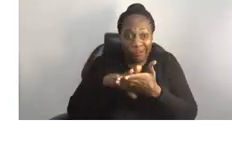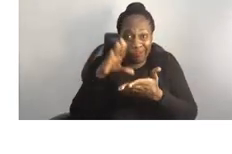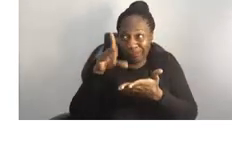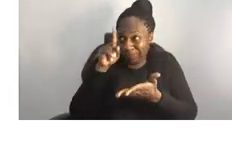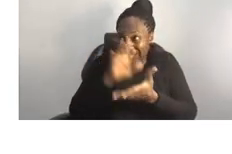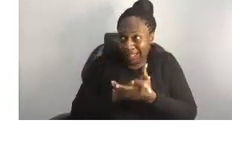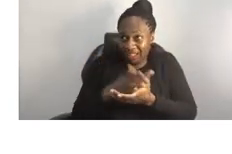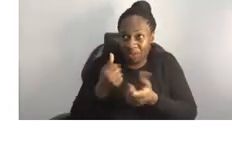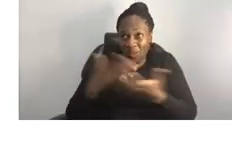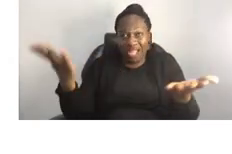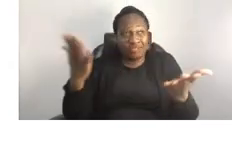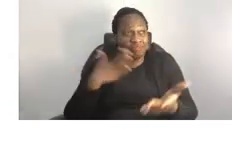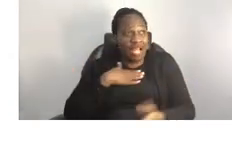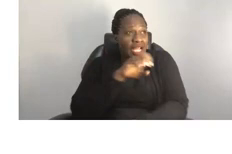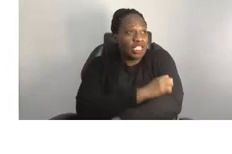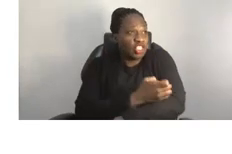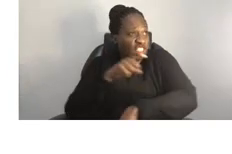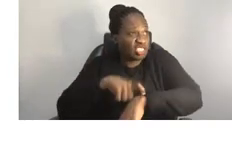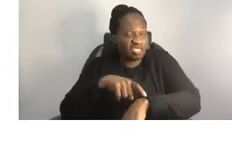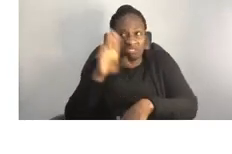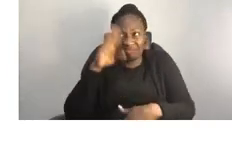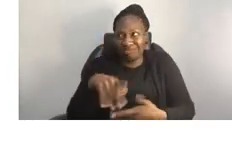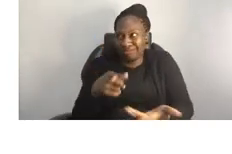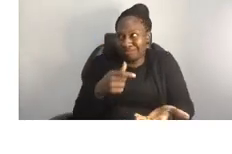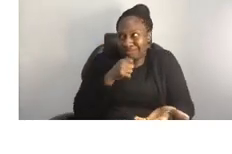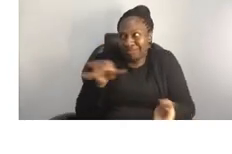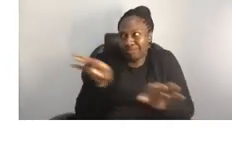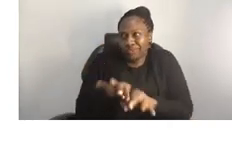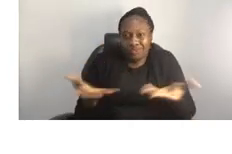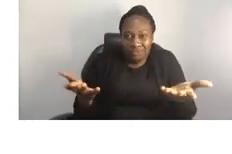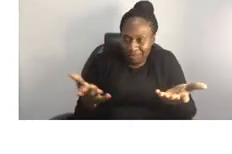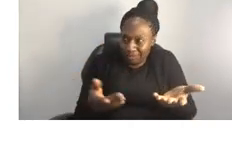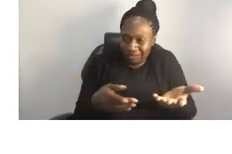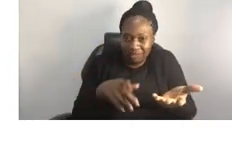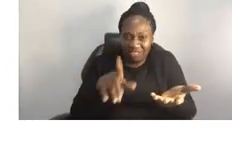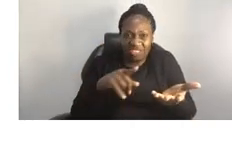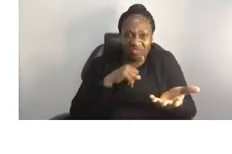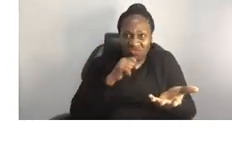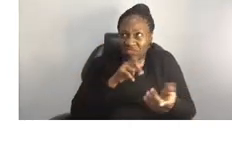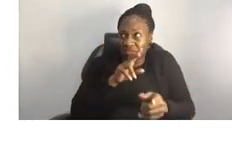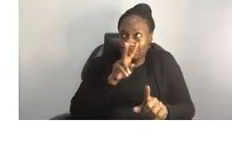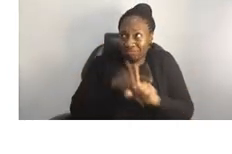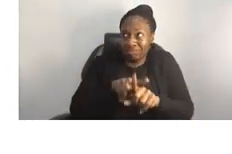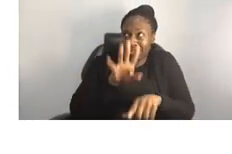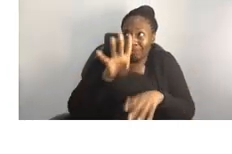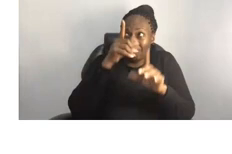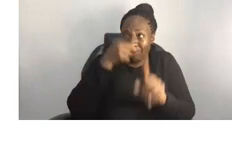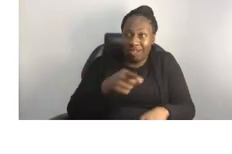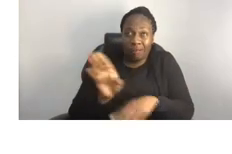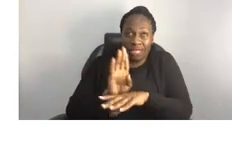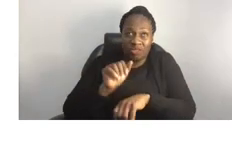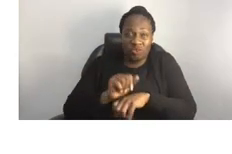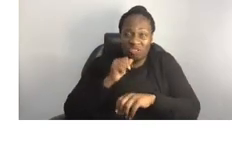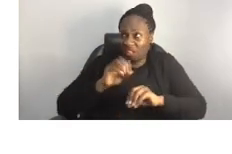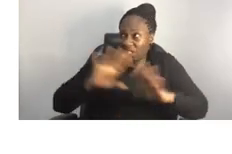waste of their energy time. They know they don't matter ultimately, possibly isn't applicable to their goals. Busy work,